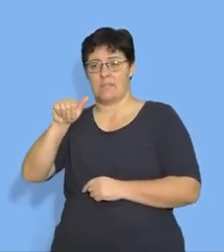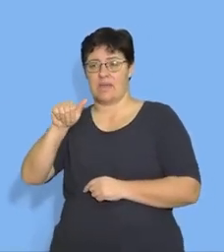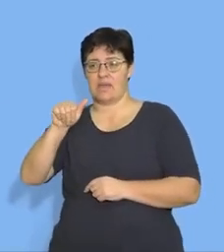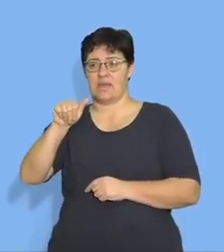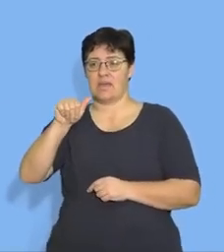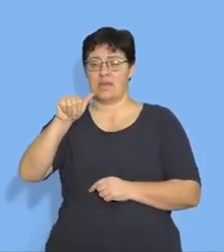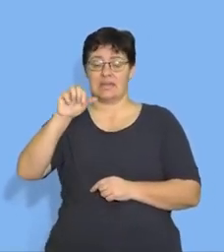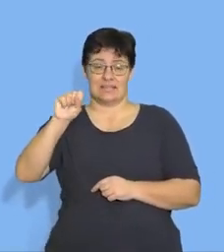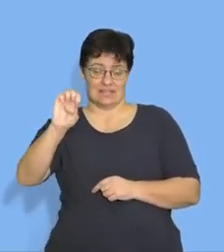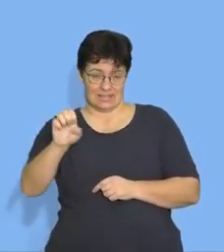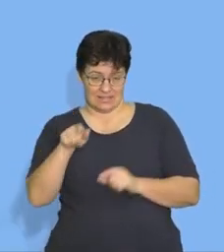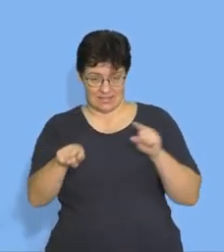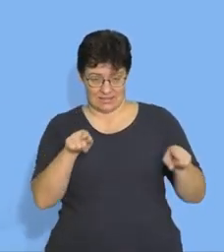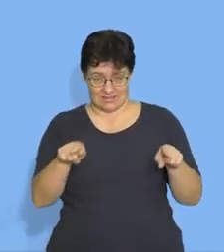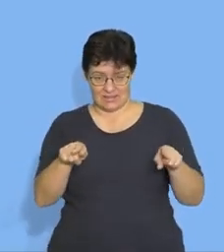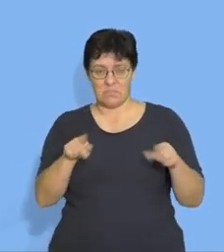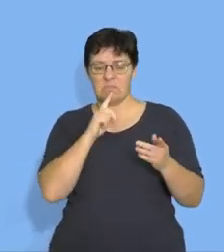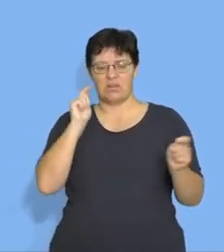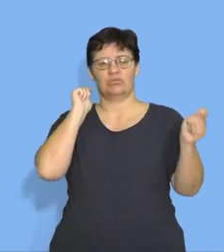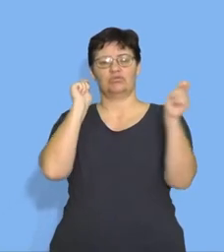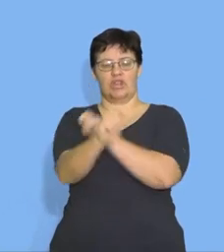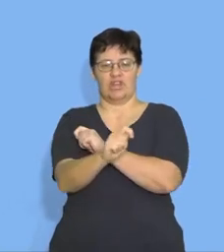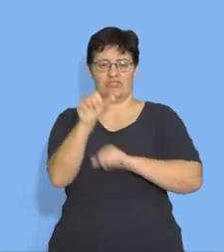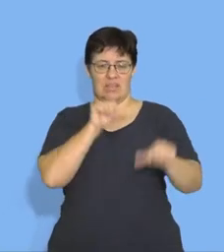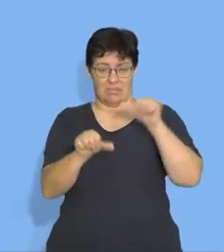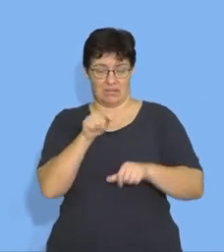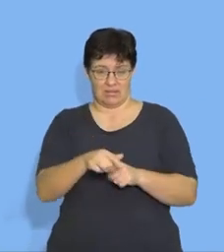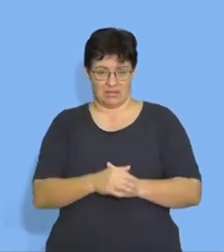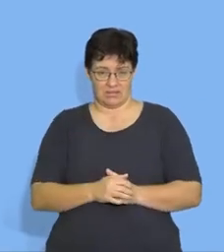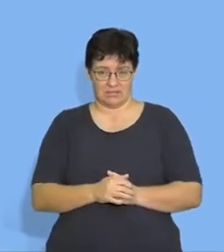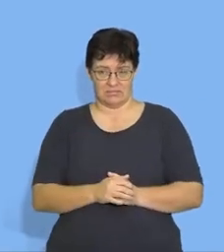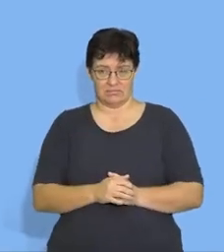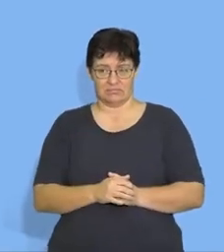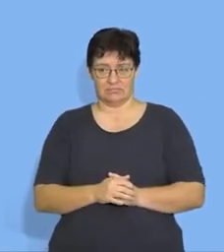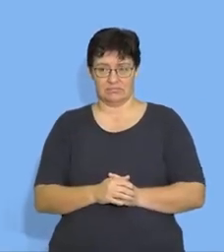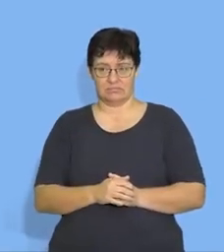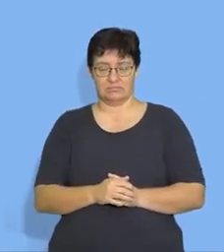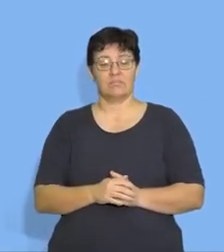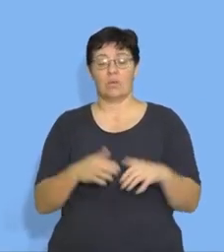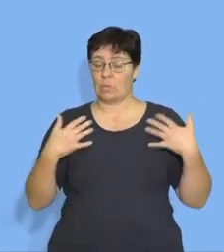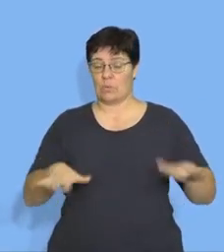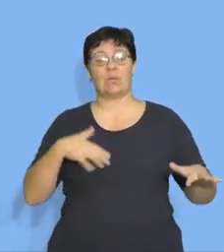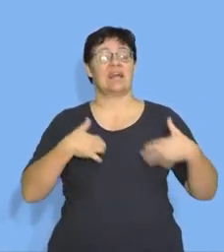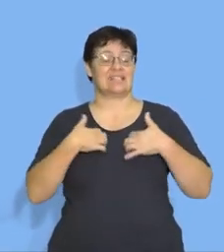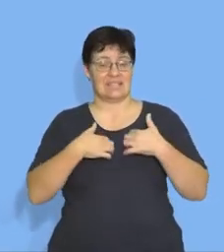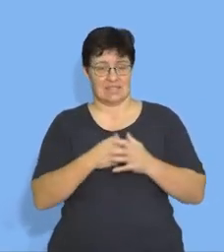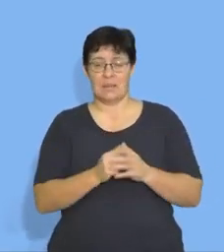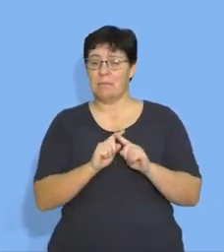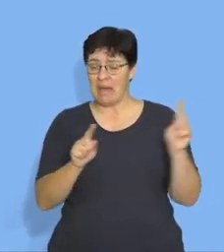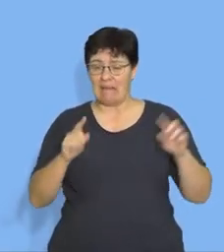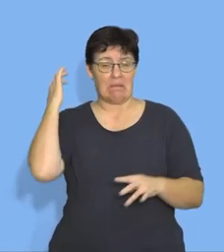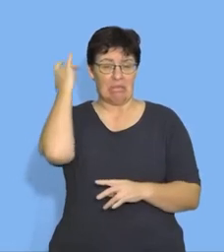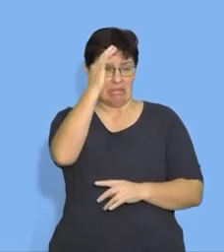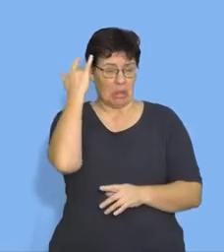broader concept of chemical change, which is a very, exciting part of chemistry, but it has a lot of